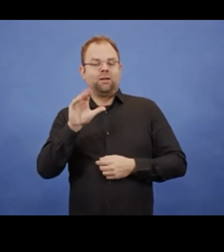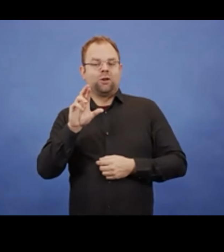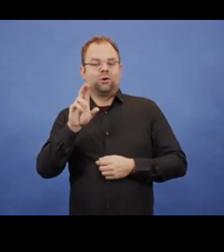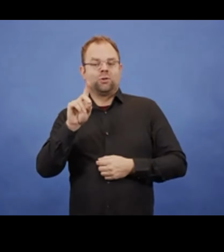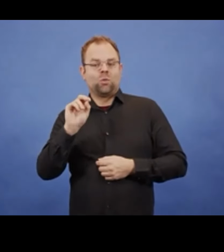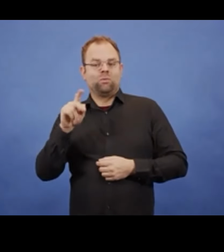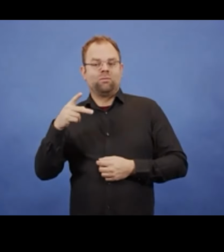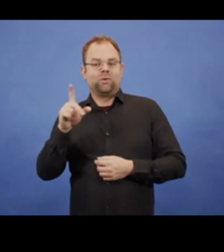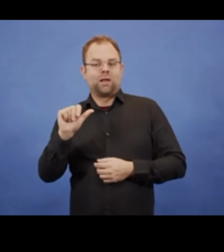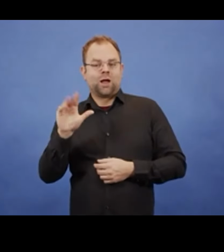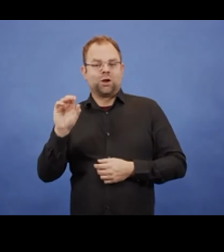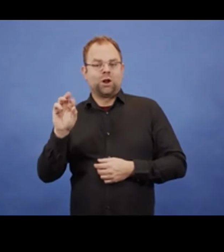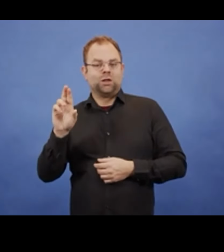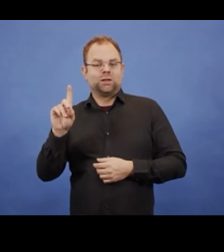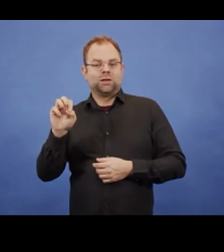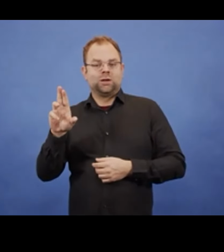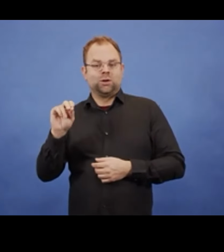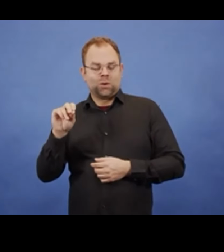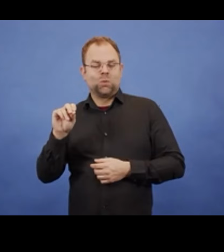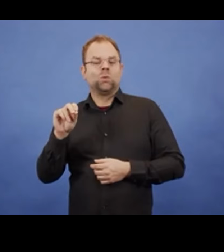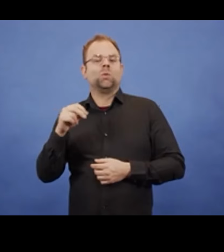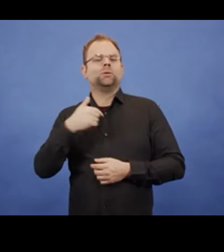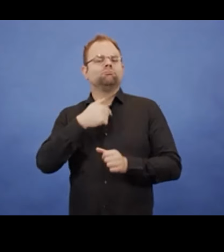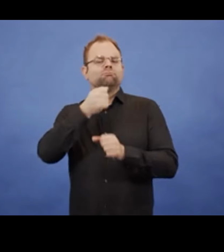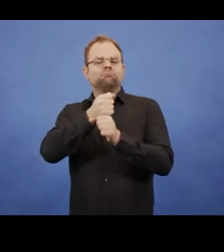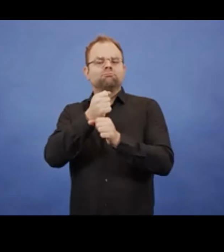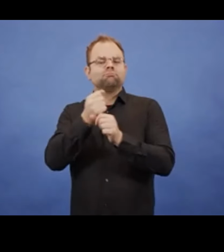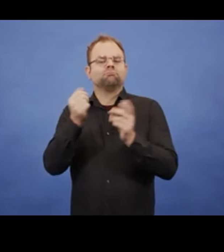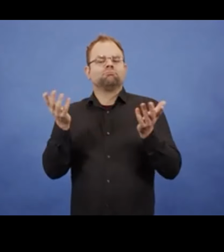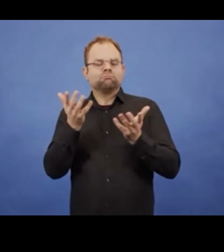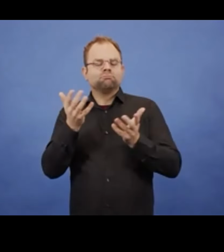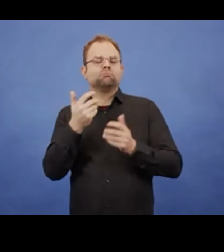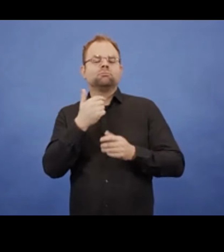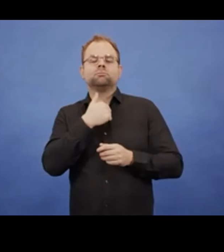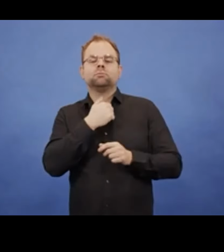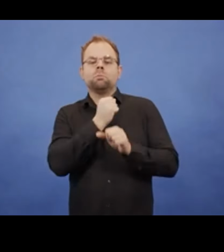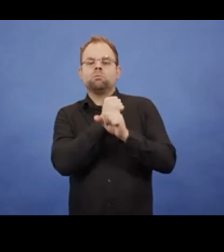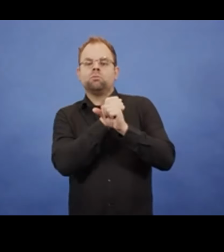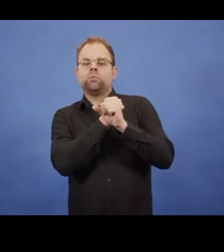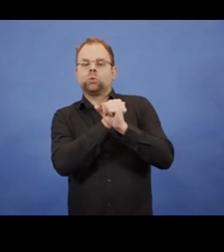for the UN High Commissioner for Refugees.